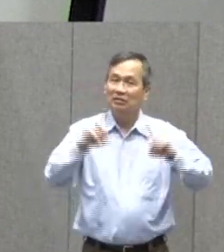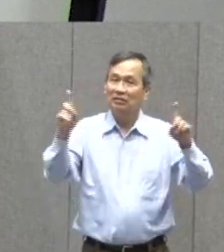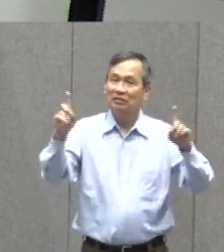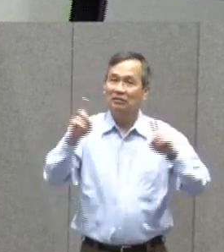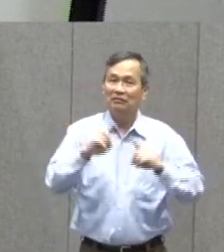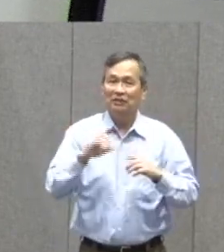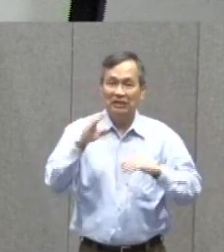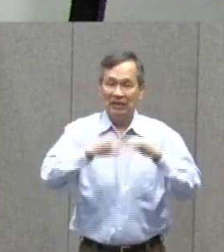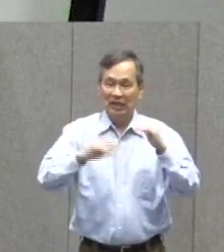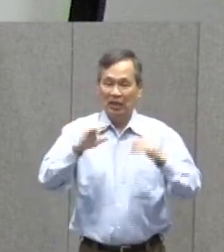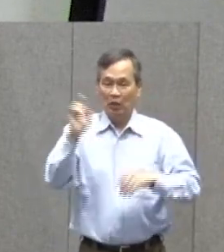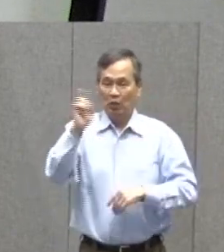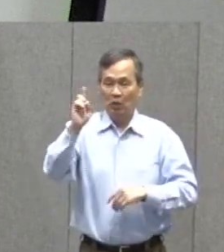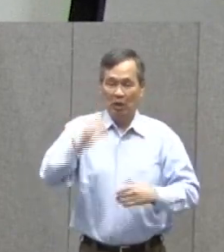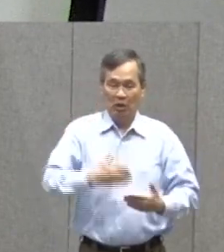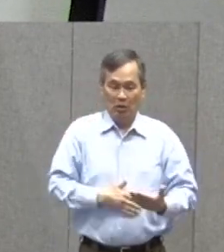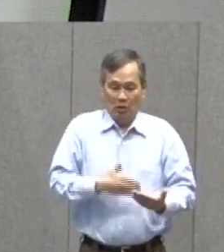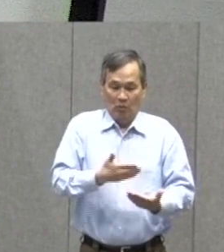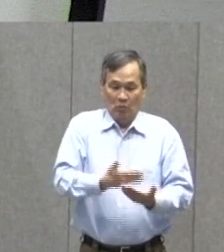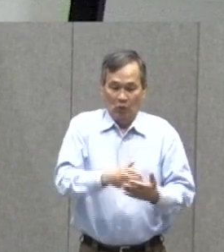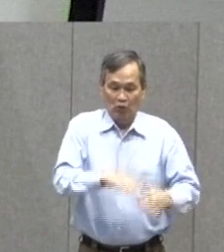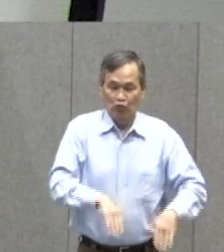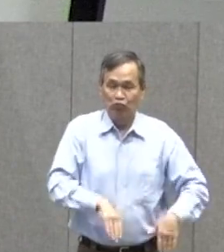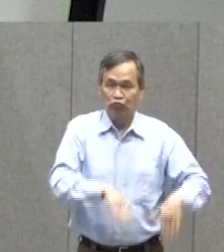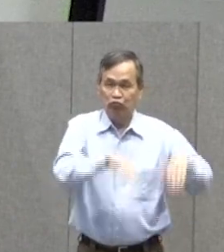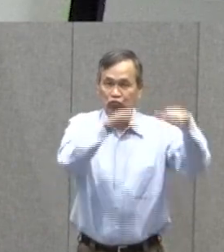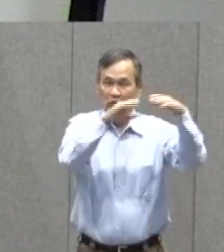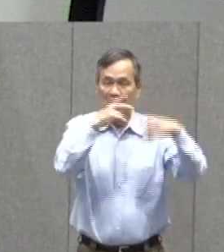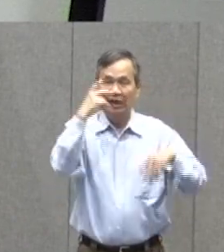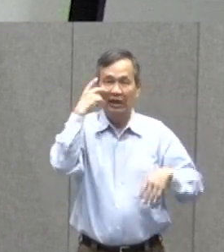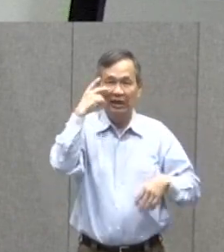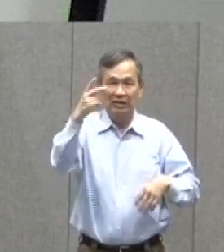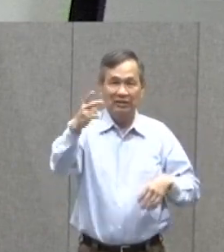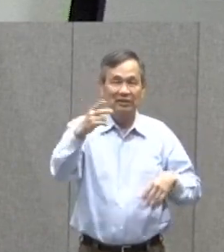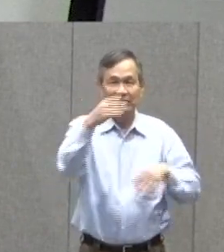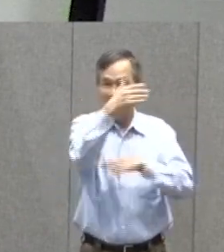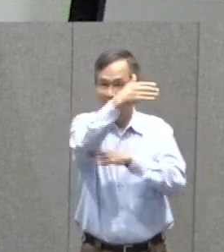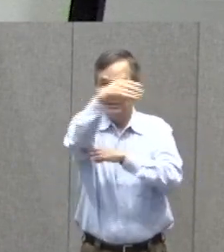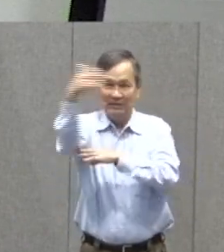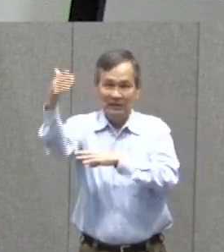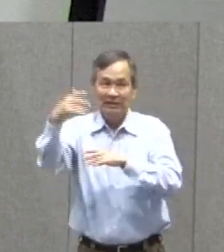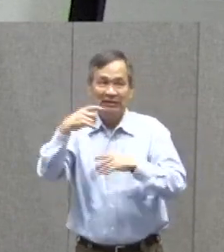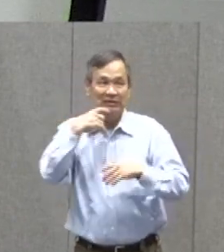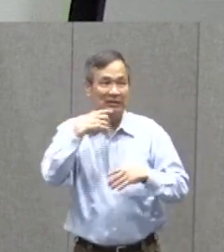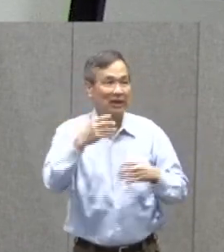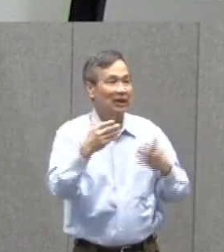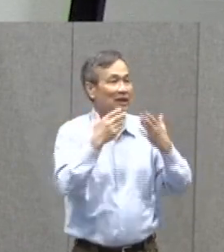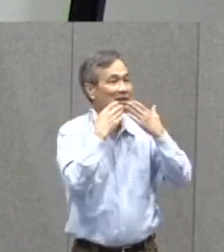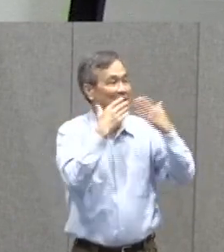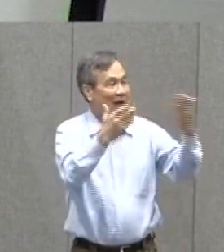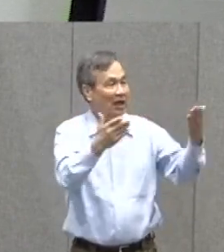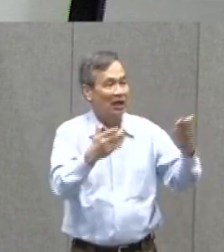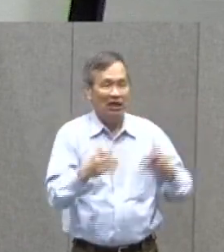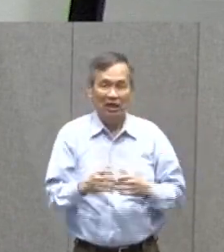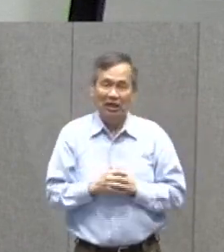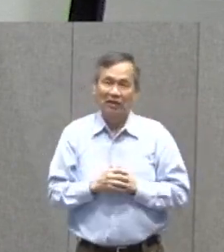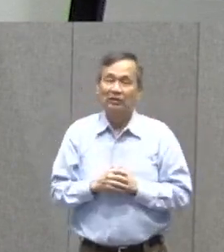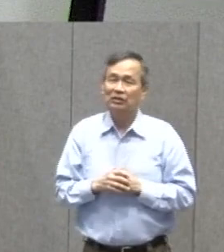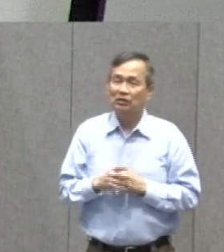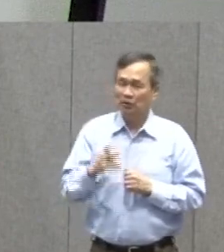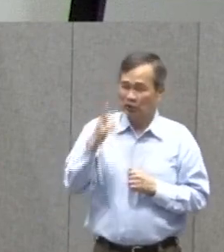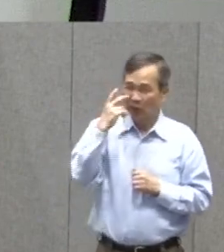our ancestors. And you can see here in the banner it says, give thanks. So let's look at the word